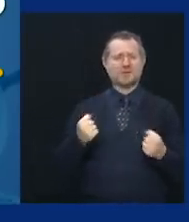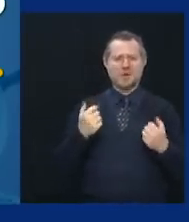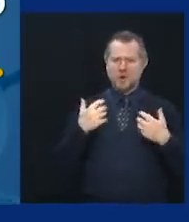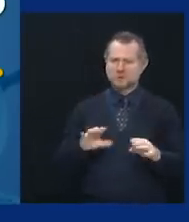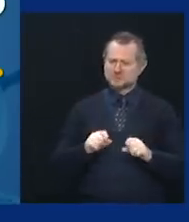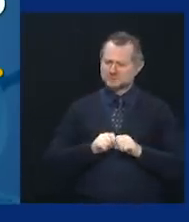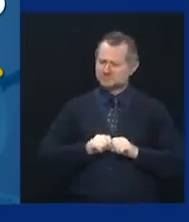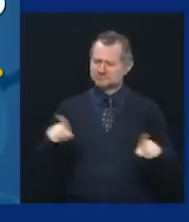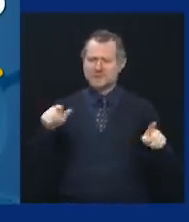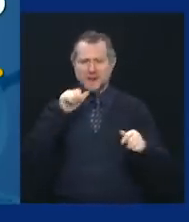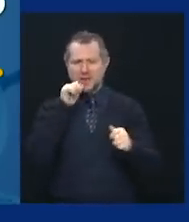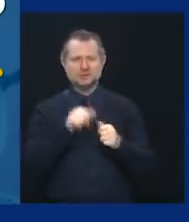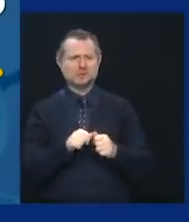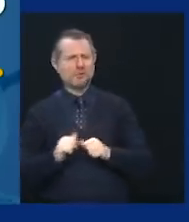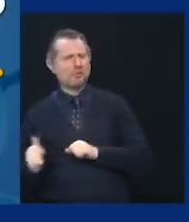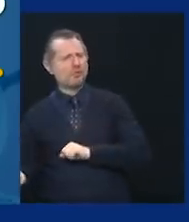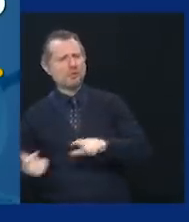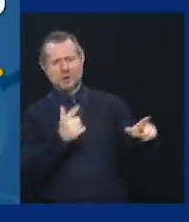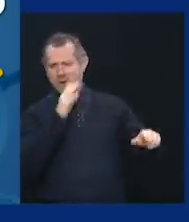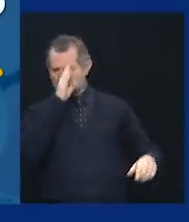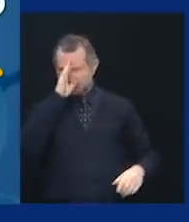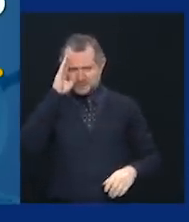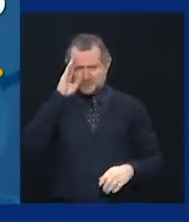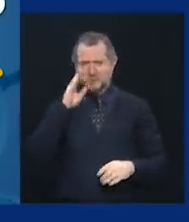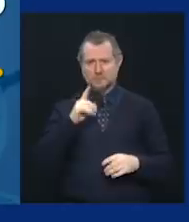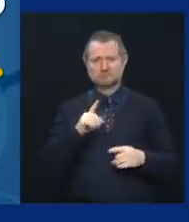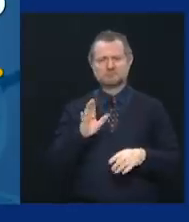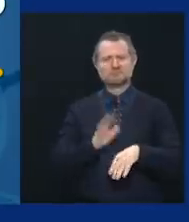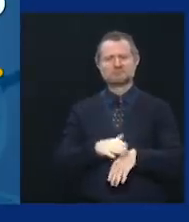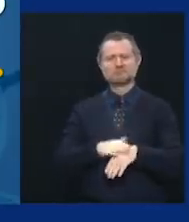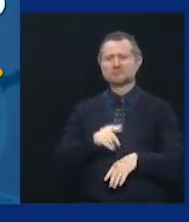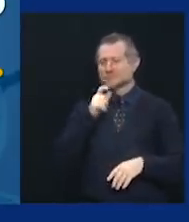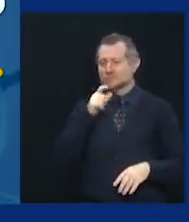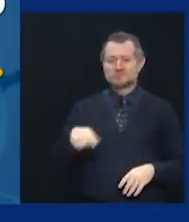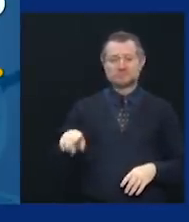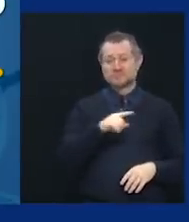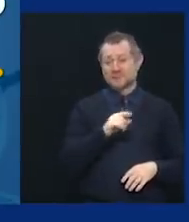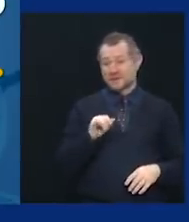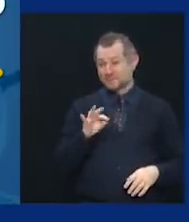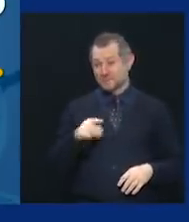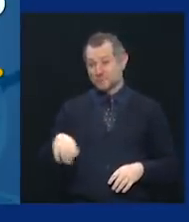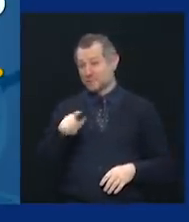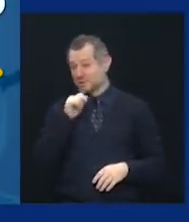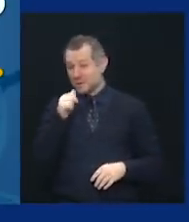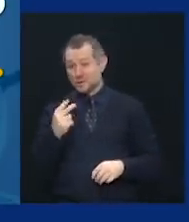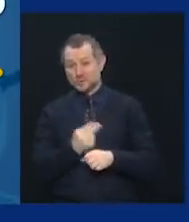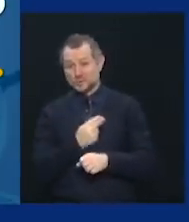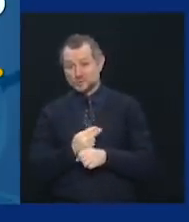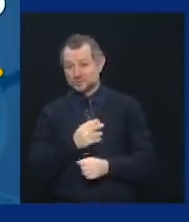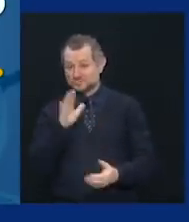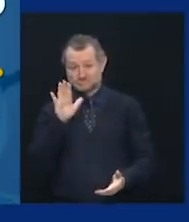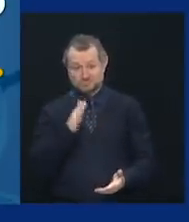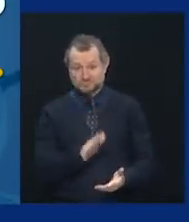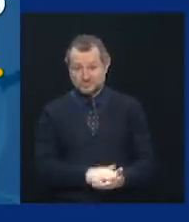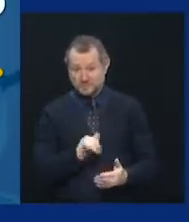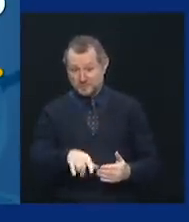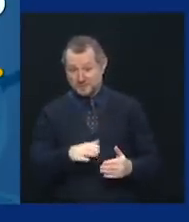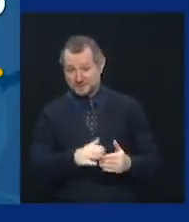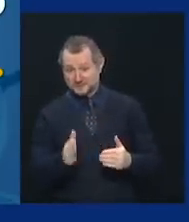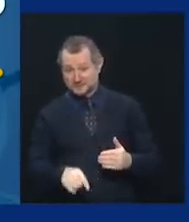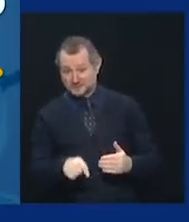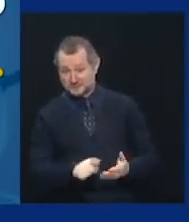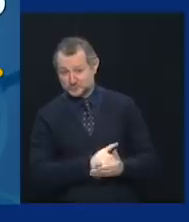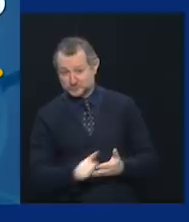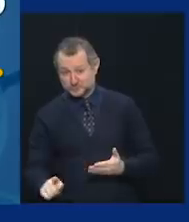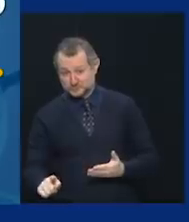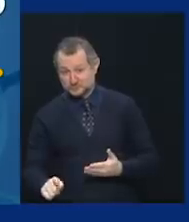all hospitals that said if you don't use the allocation by the end of this week, the allocation